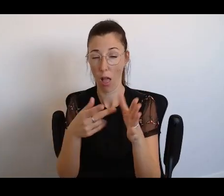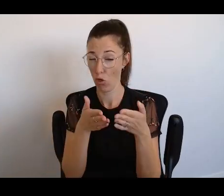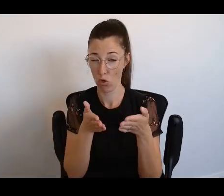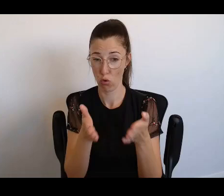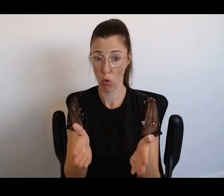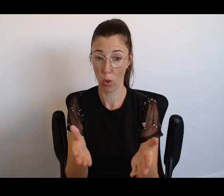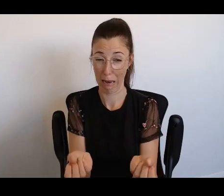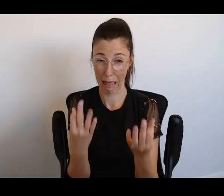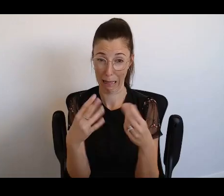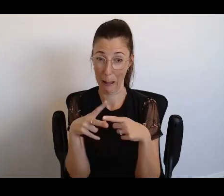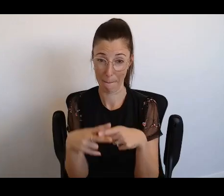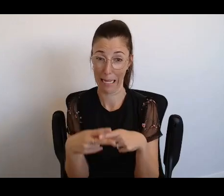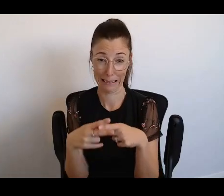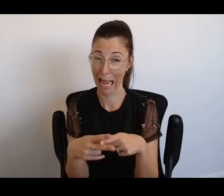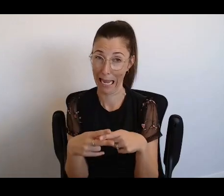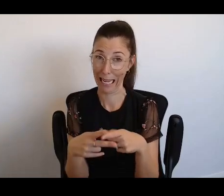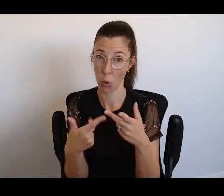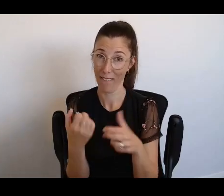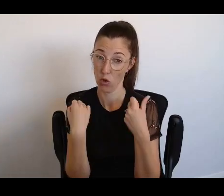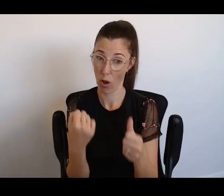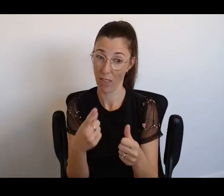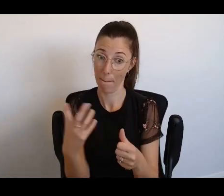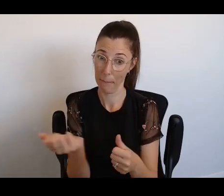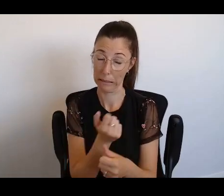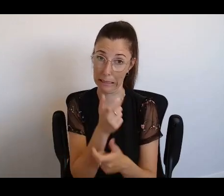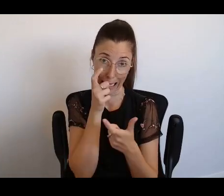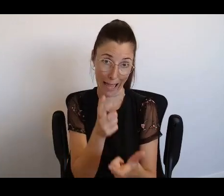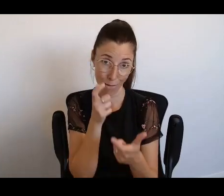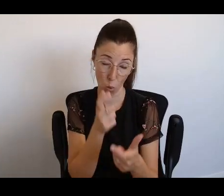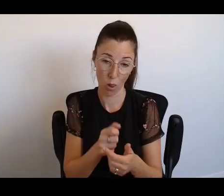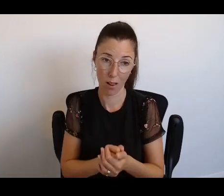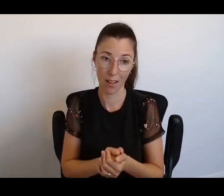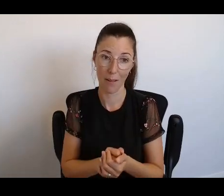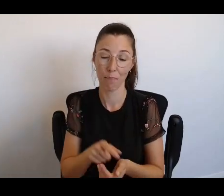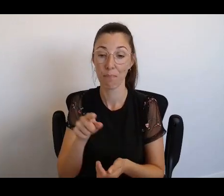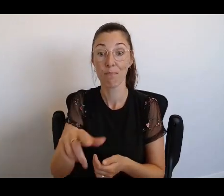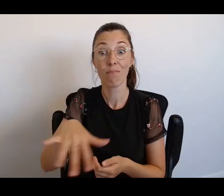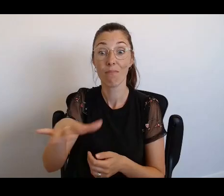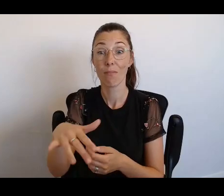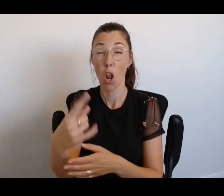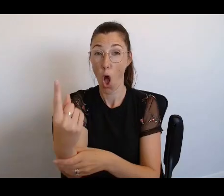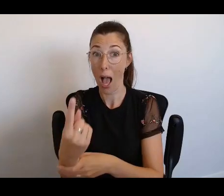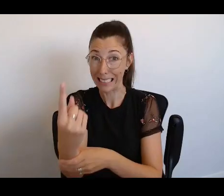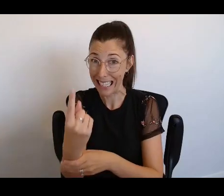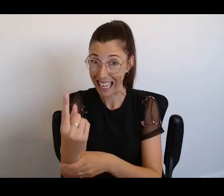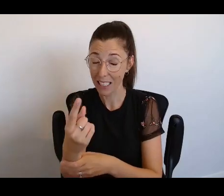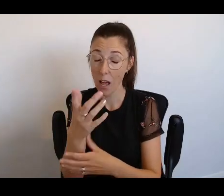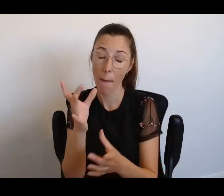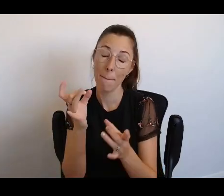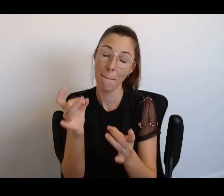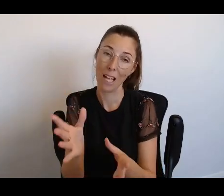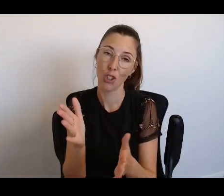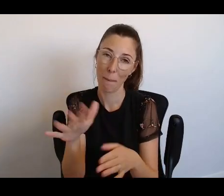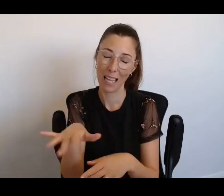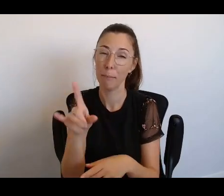to proceed with great caution. Its location and isolation make it a magical place, but also a very dangerous place. And it was here that